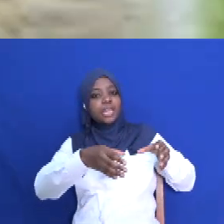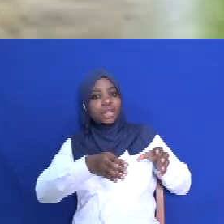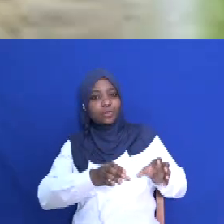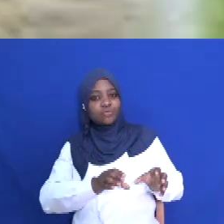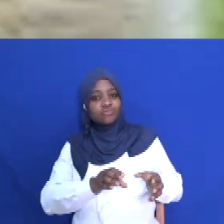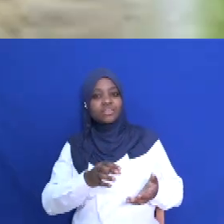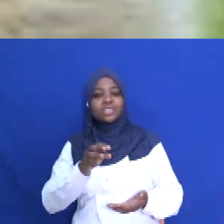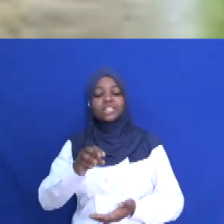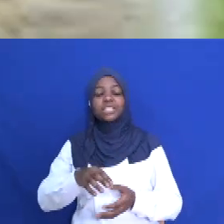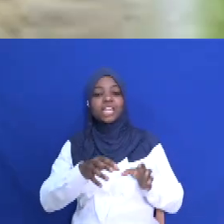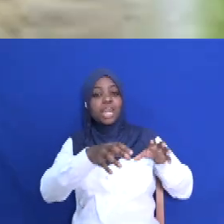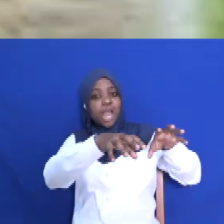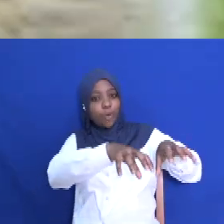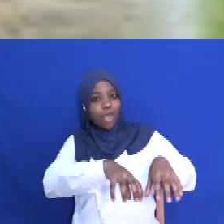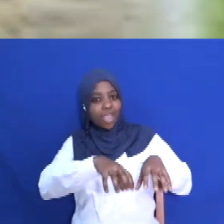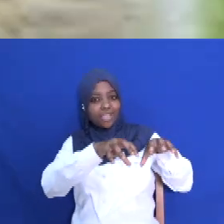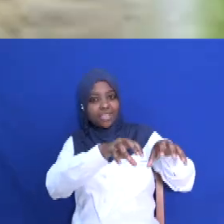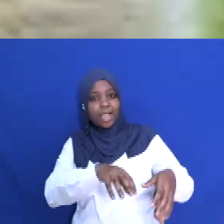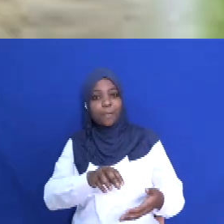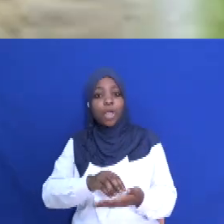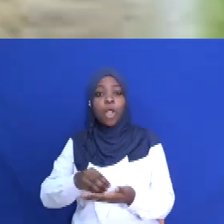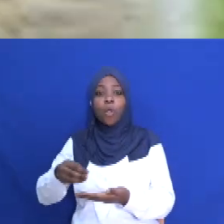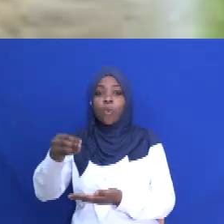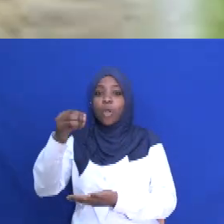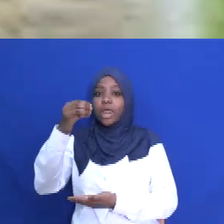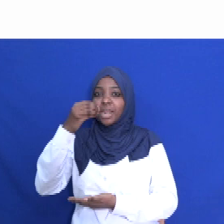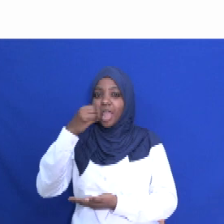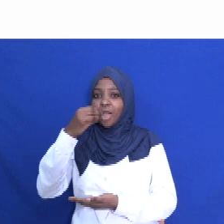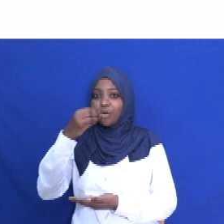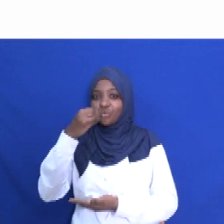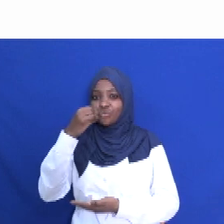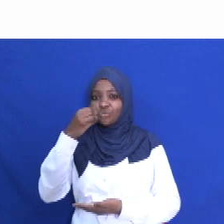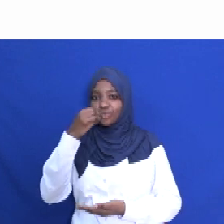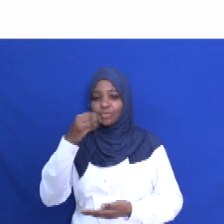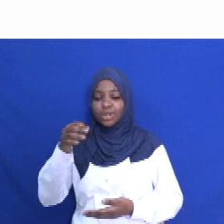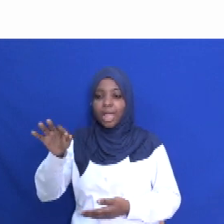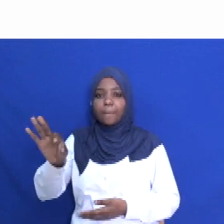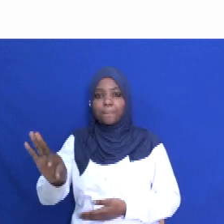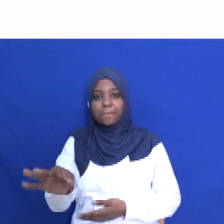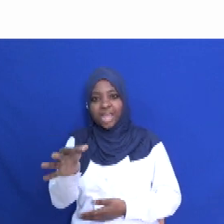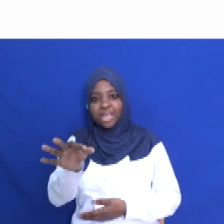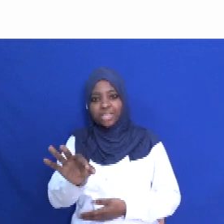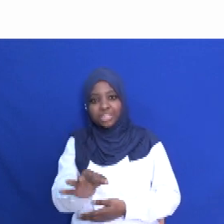herbivorous animal. Herbivorous. Okay, now,